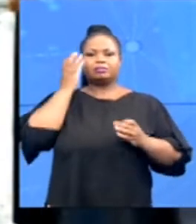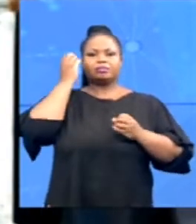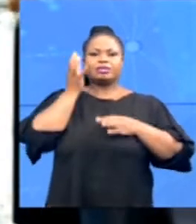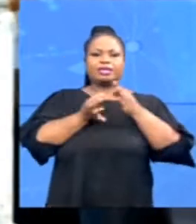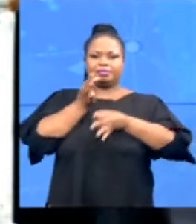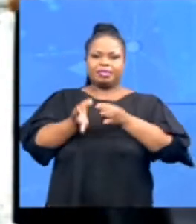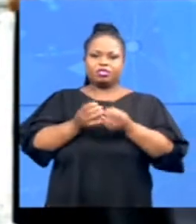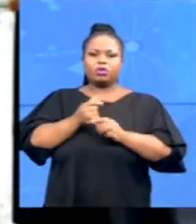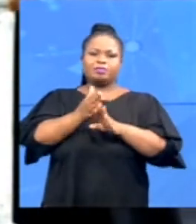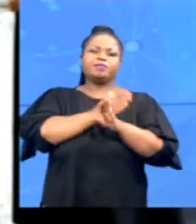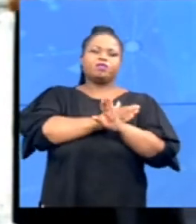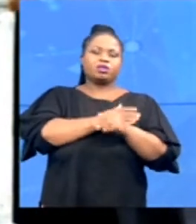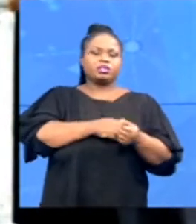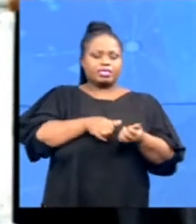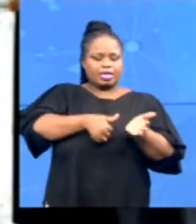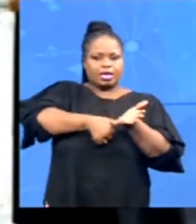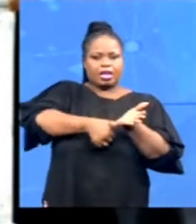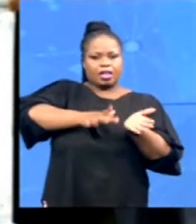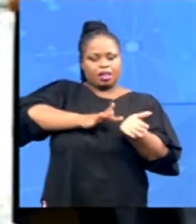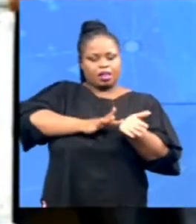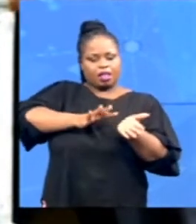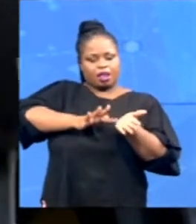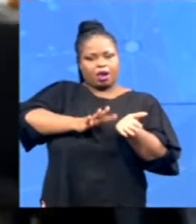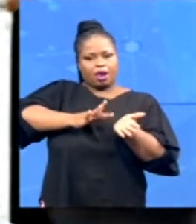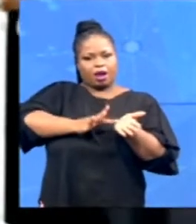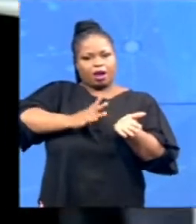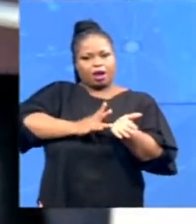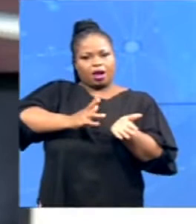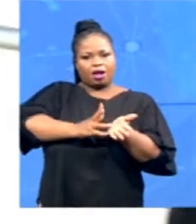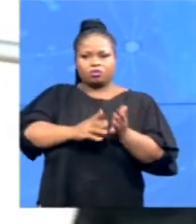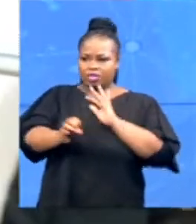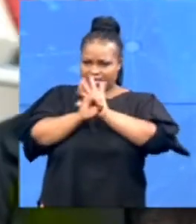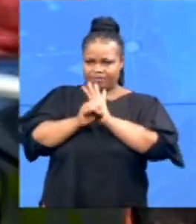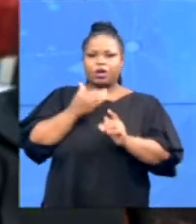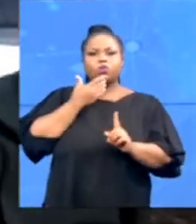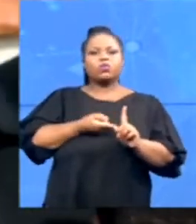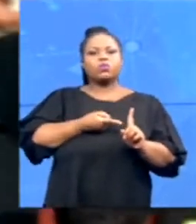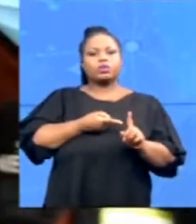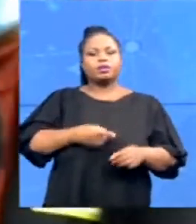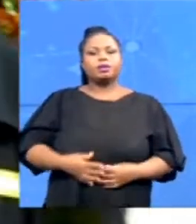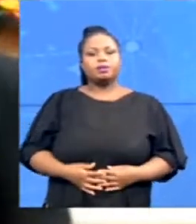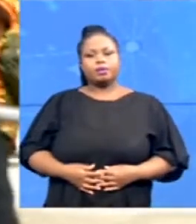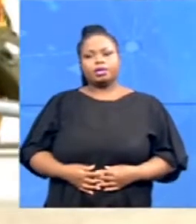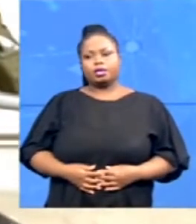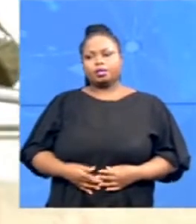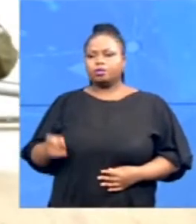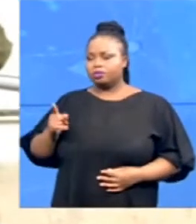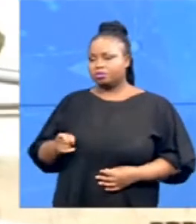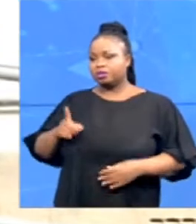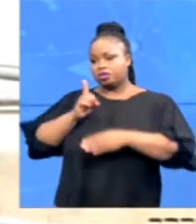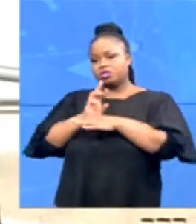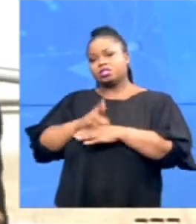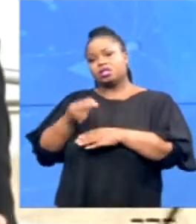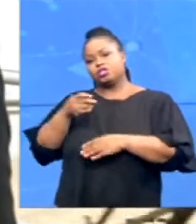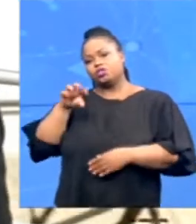the records of Home Affairs, and be able to identify the patient. Well, that was Dr. Wagner, the HOD of the Department of Health, just speaking about